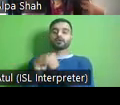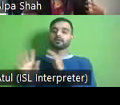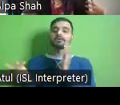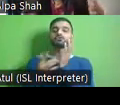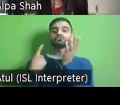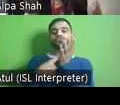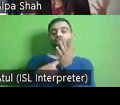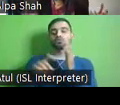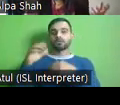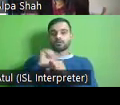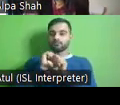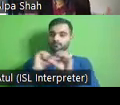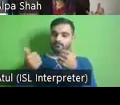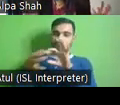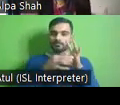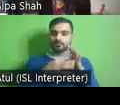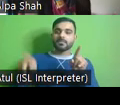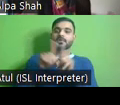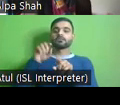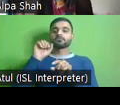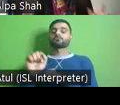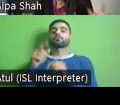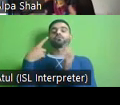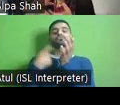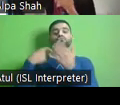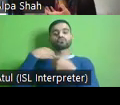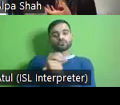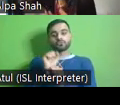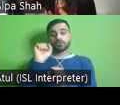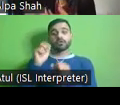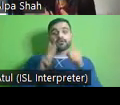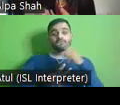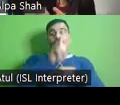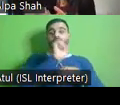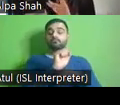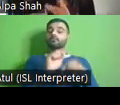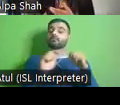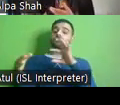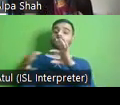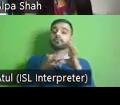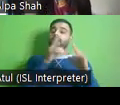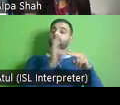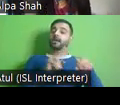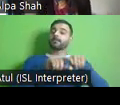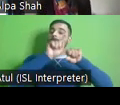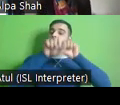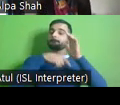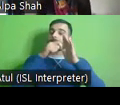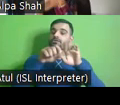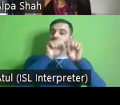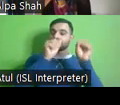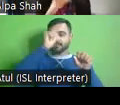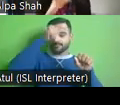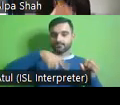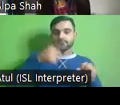you have the ability to reproduce life on your own terms that you can have values which are counter to that which exists in the rest of India.